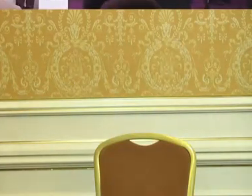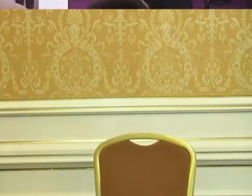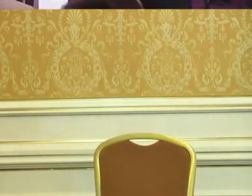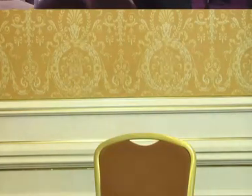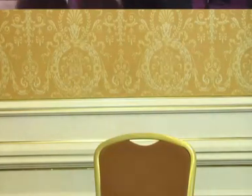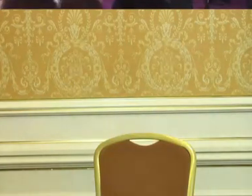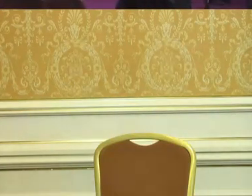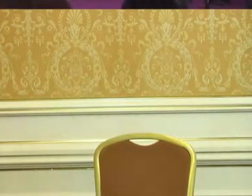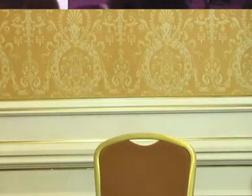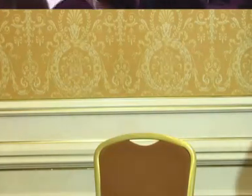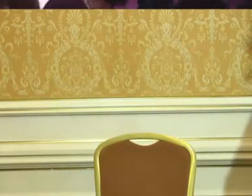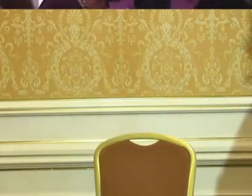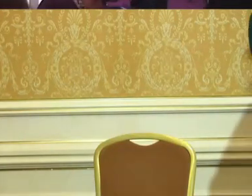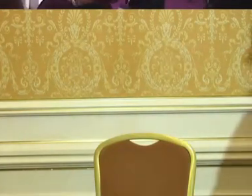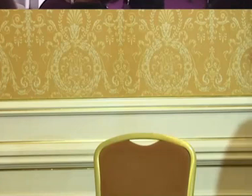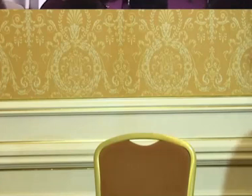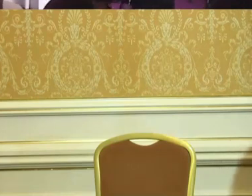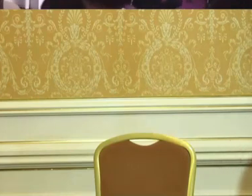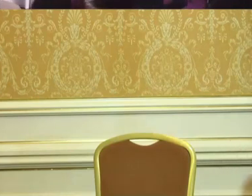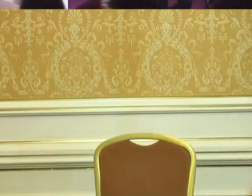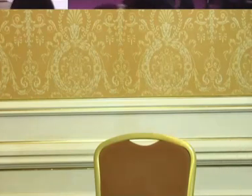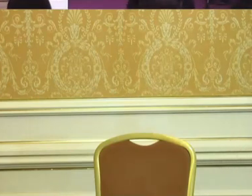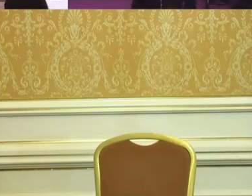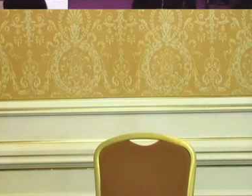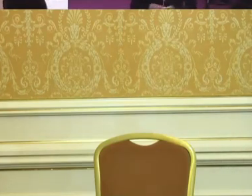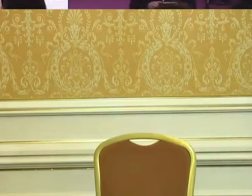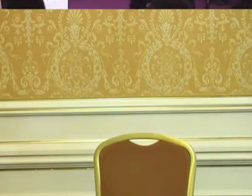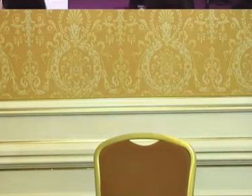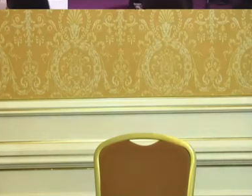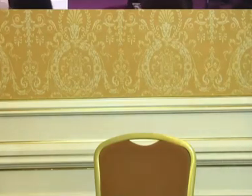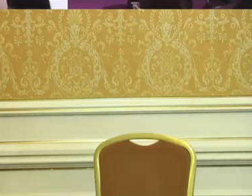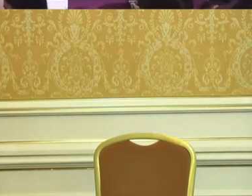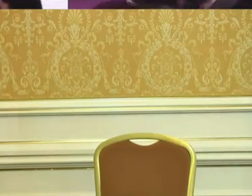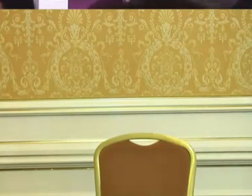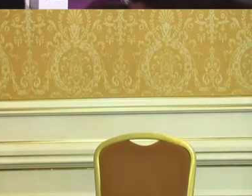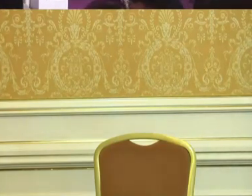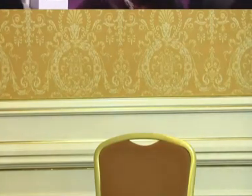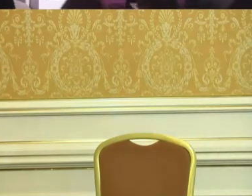the coffee break, and the second part of our discussion will start.